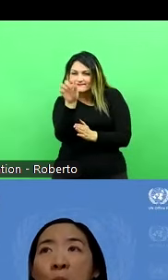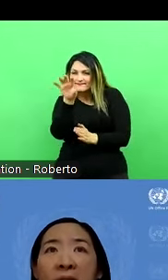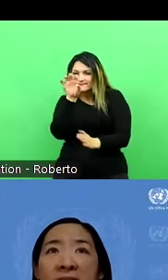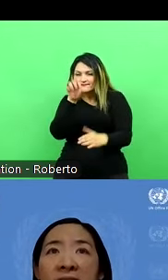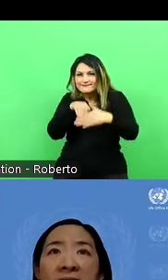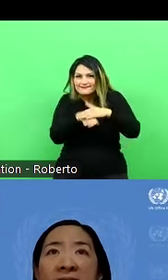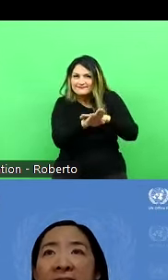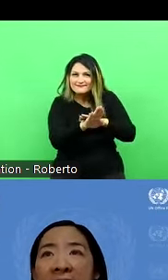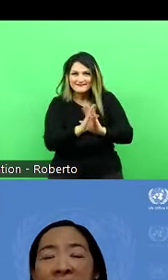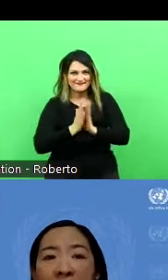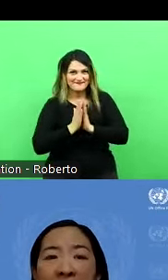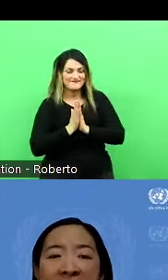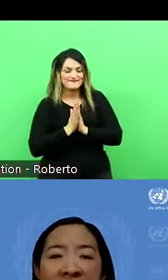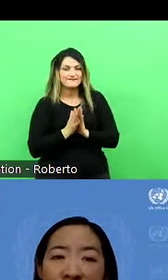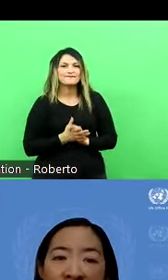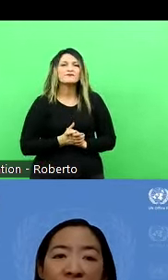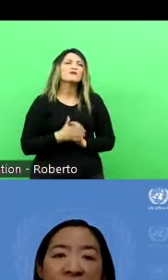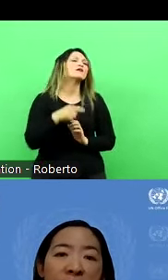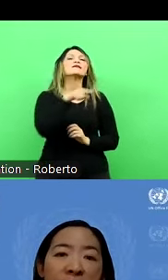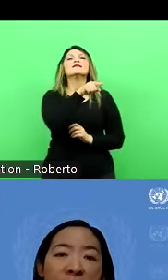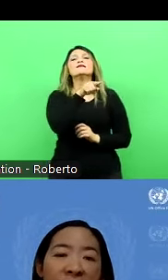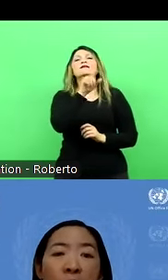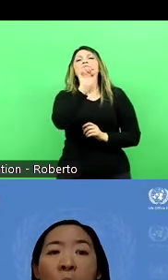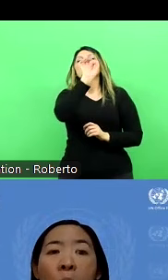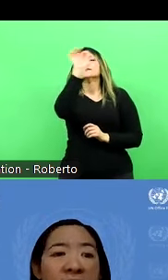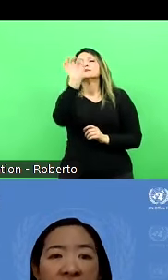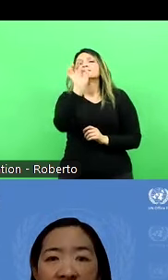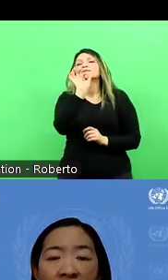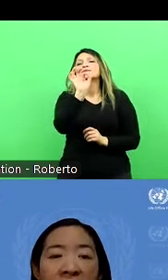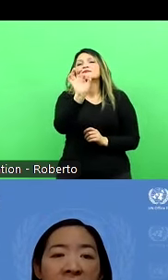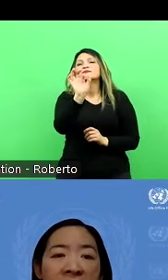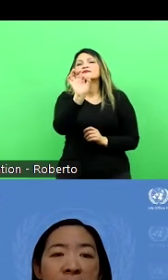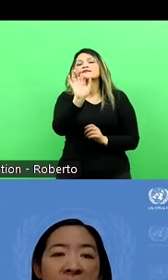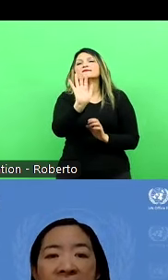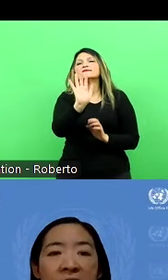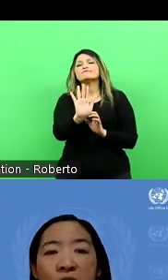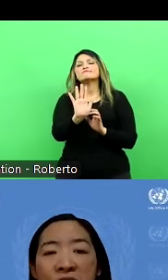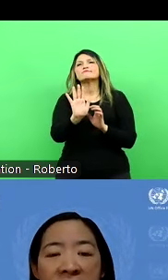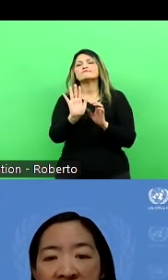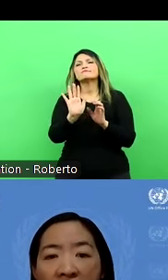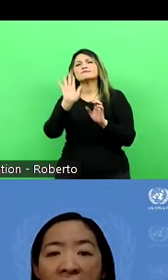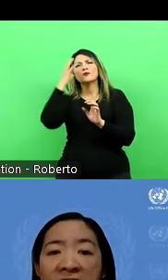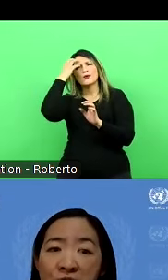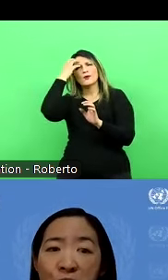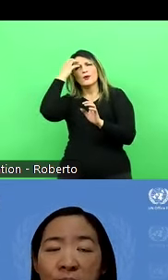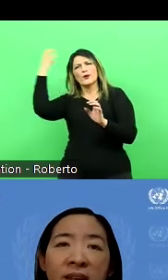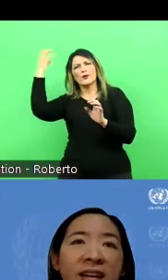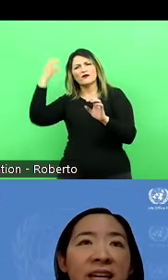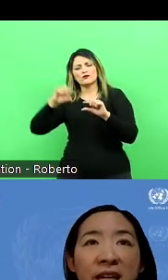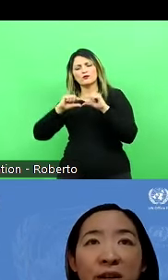focal point that have the capacity and responsibilities to coordinate it on the disability inclusion in DRR